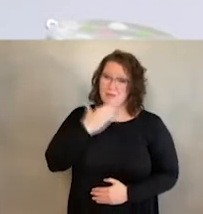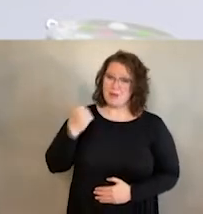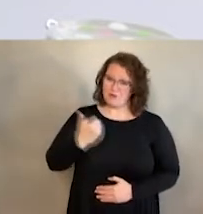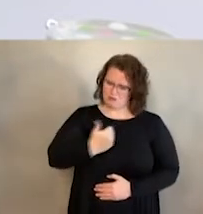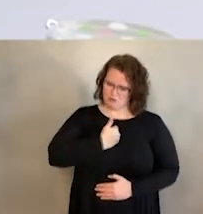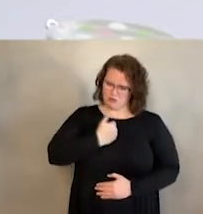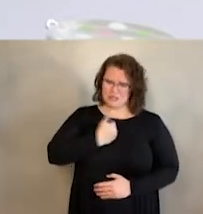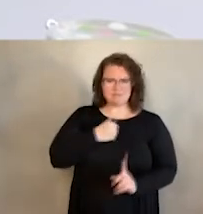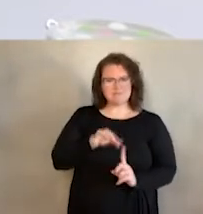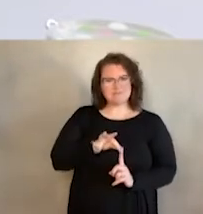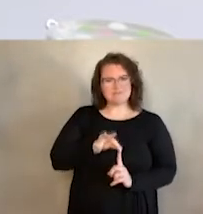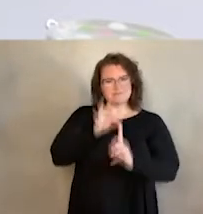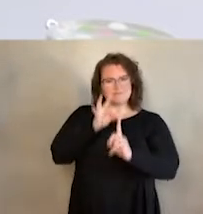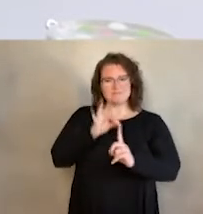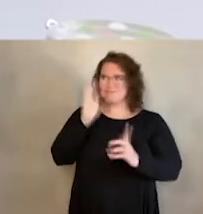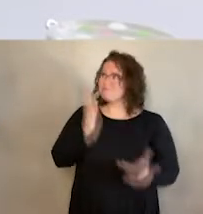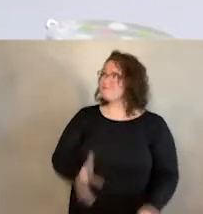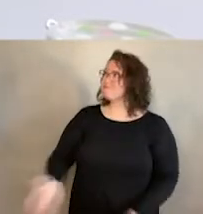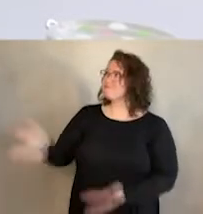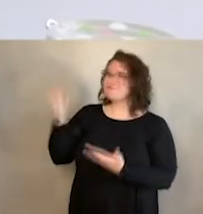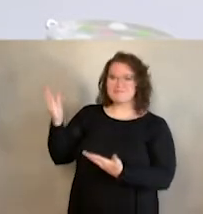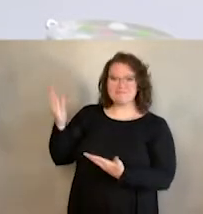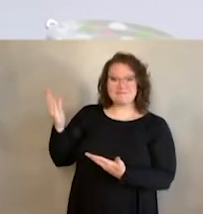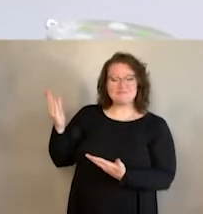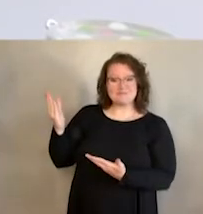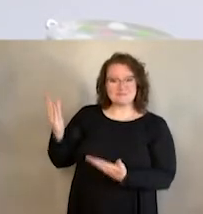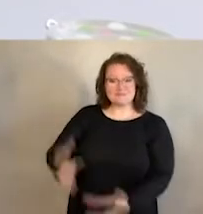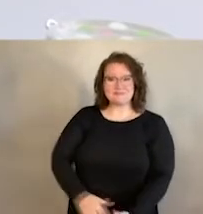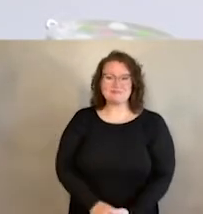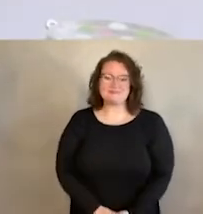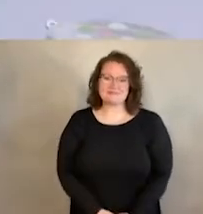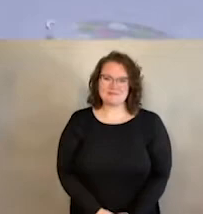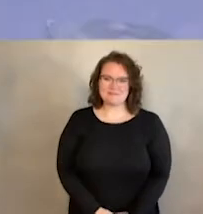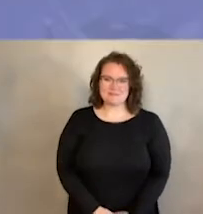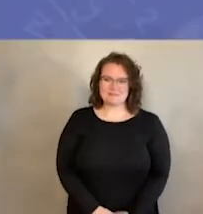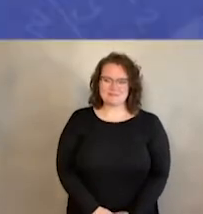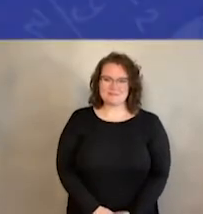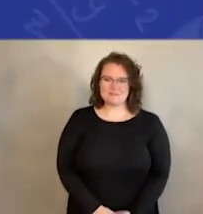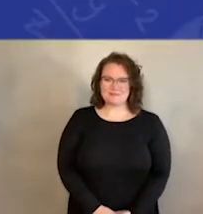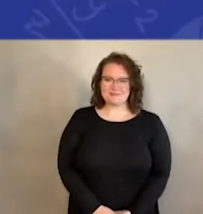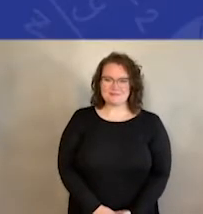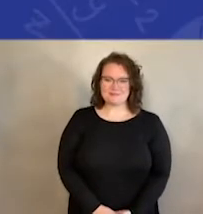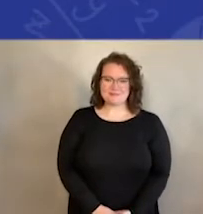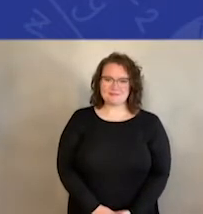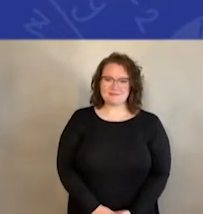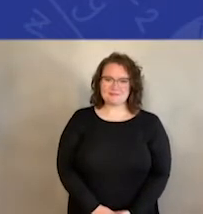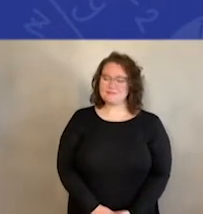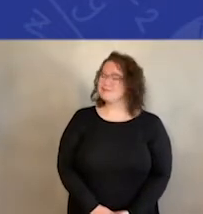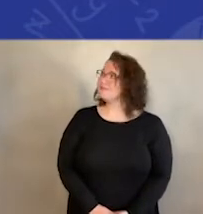authentic, true self. Take it away, Miss McDermott and Miss Snyder.